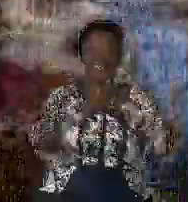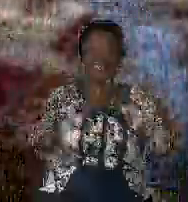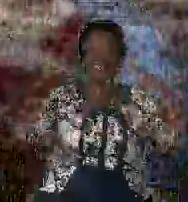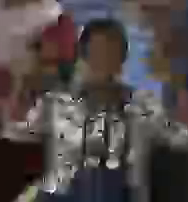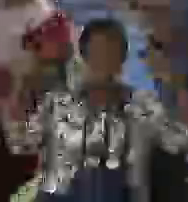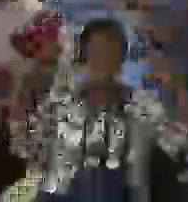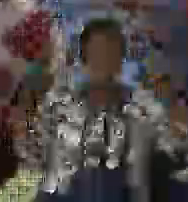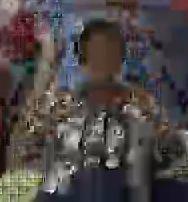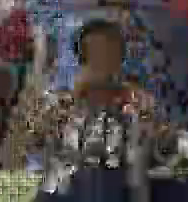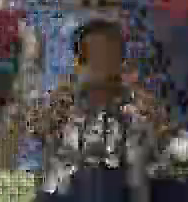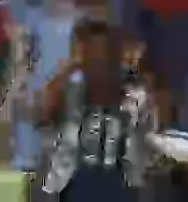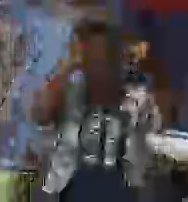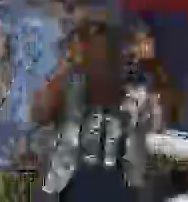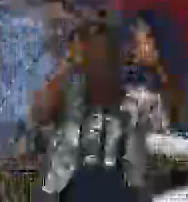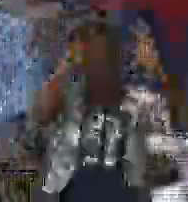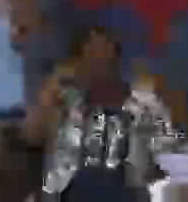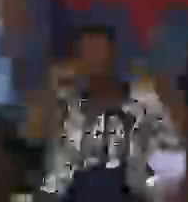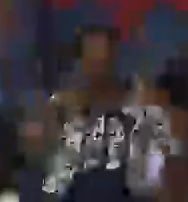Let that amen wake up.